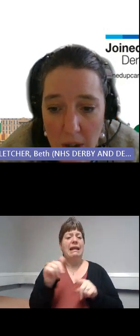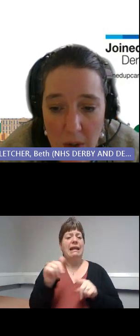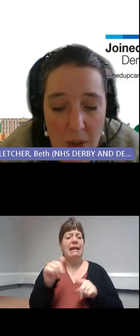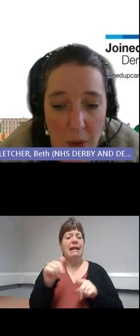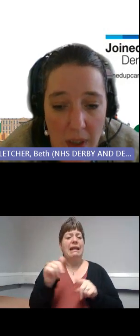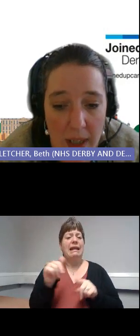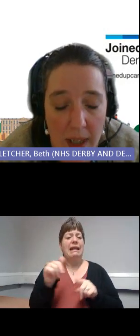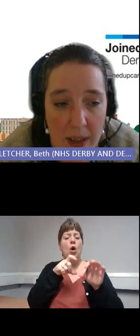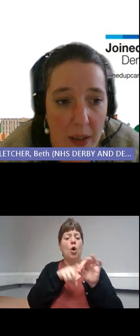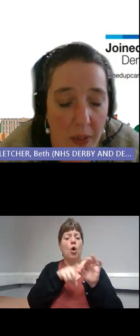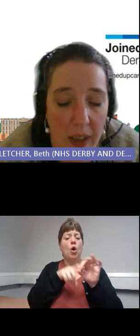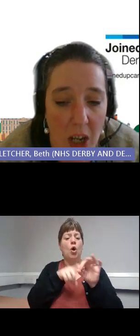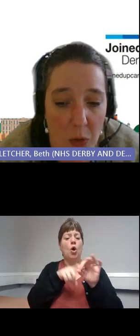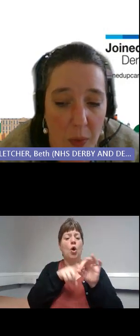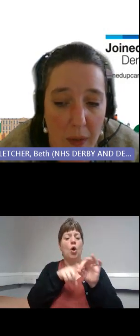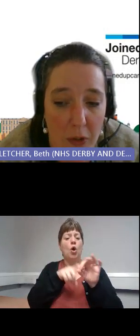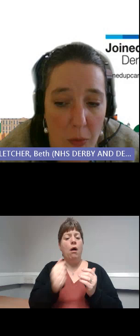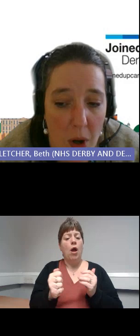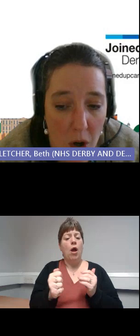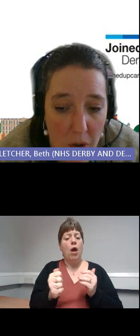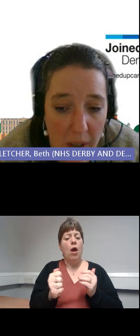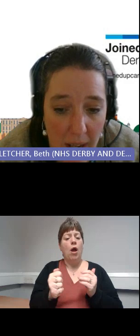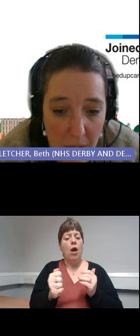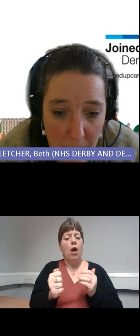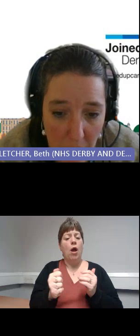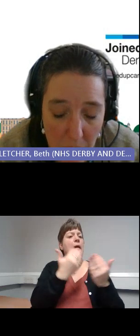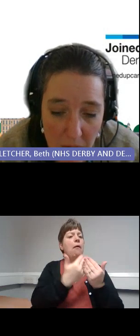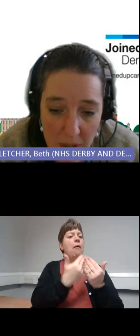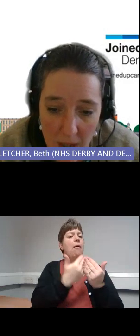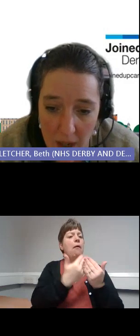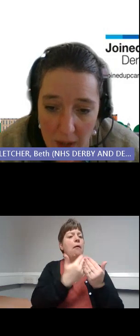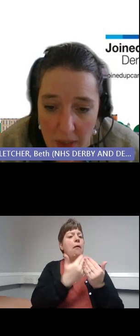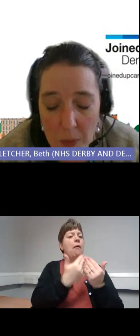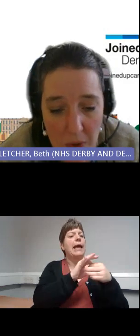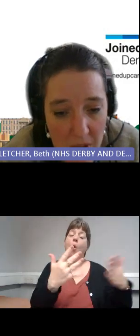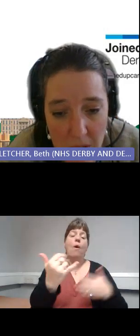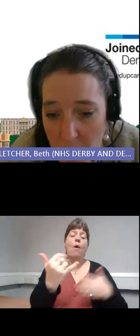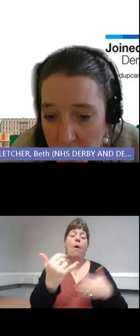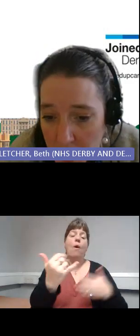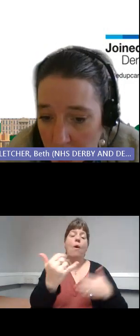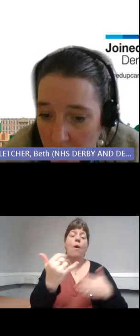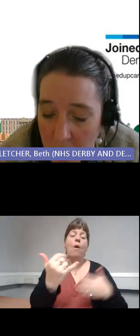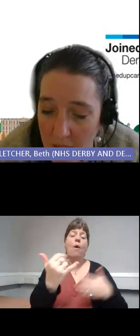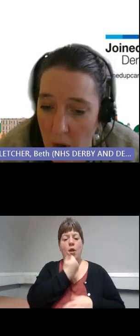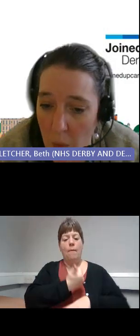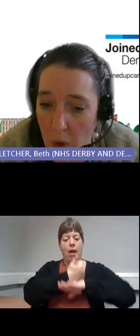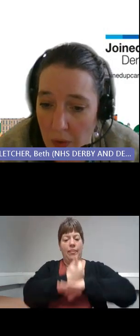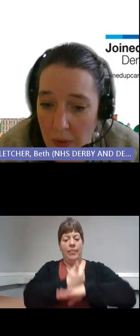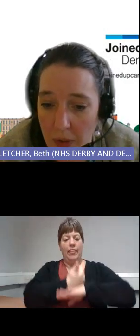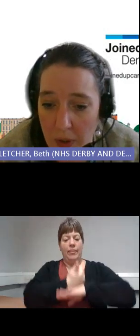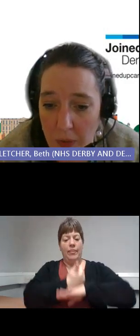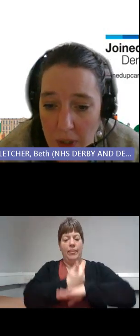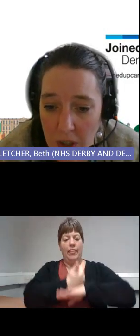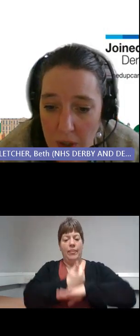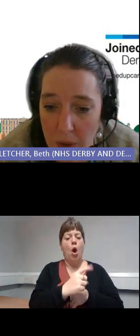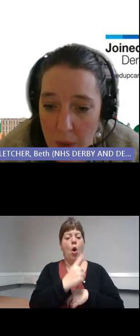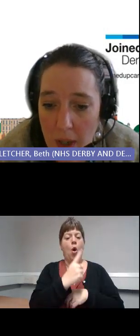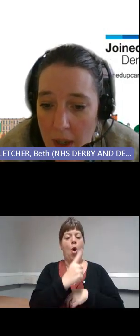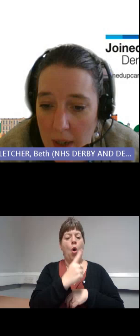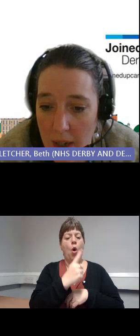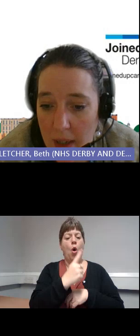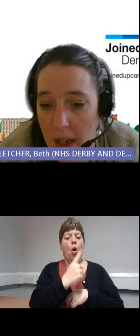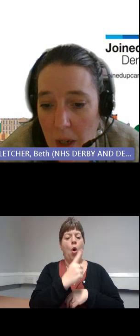QR codes or the links on the engagement platform, or again phone us, and the number is at the bottom here, and it's